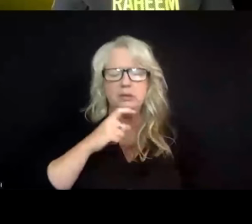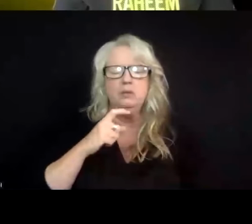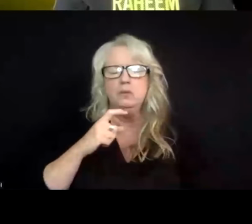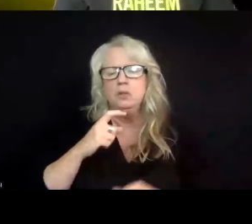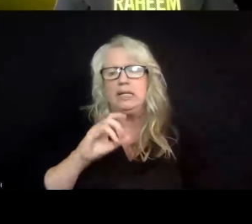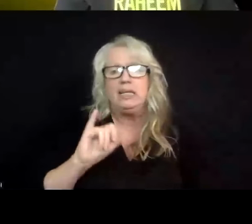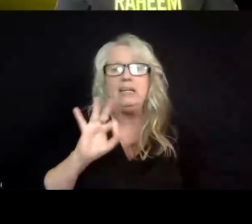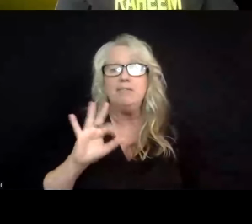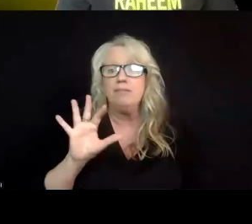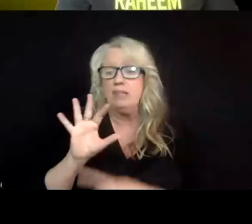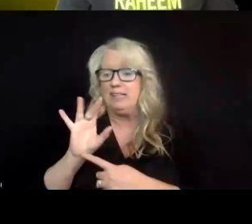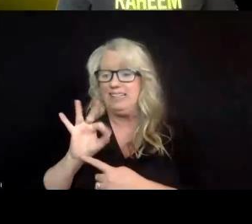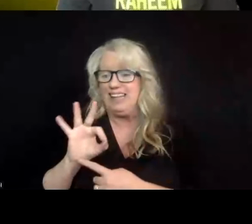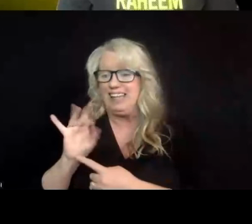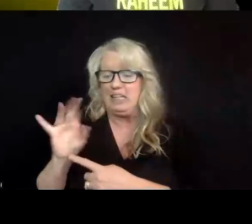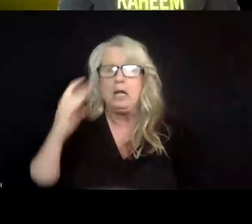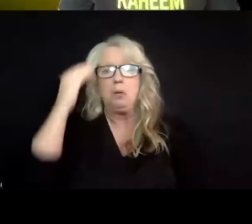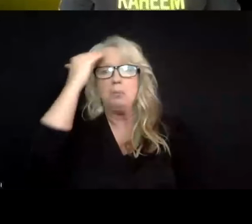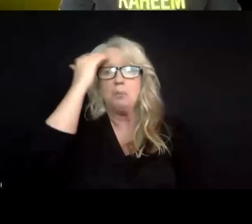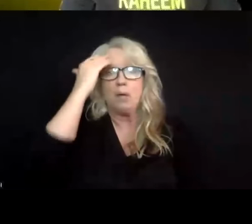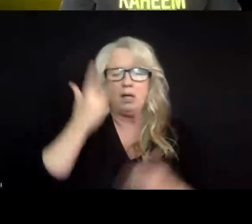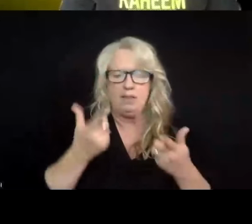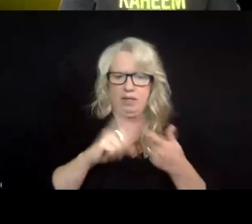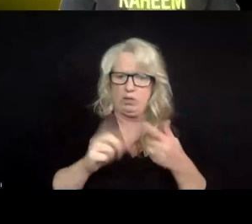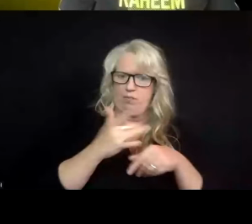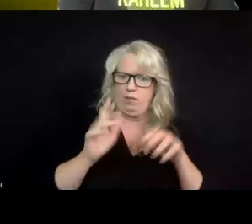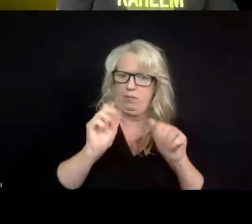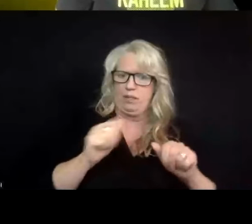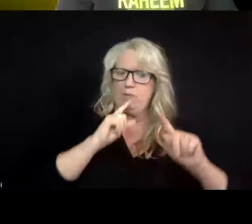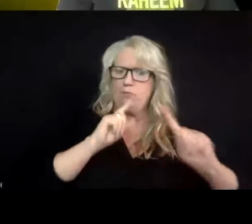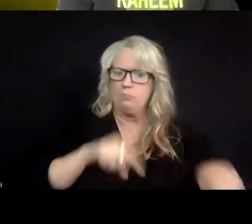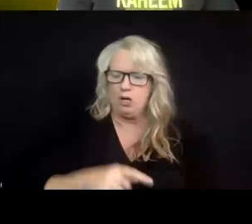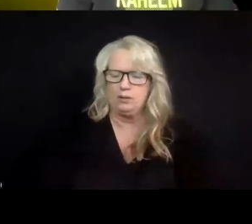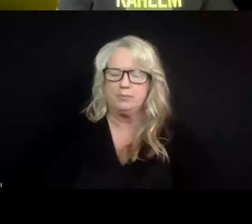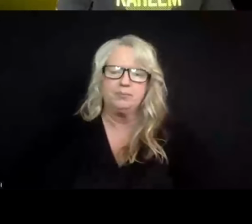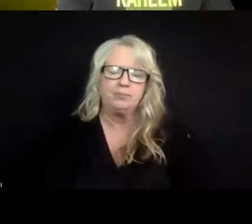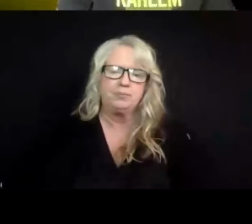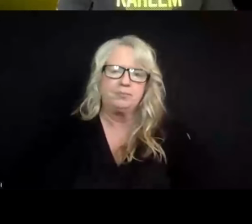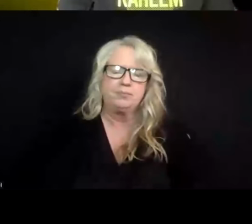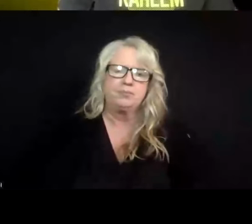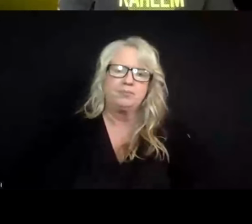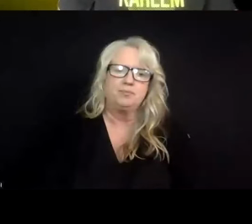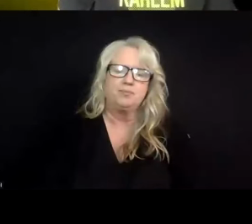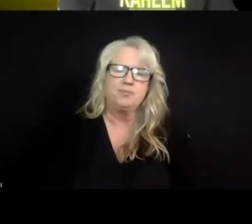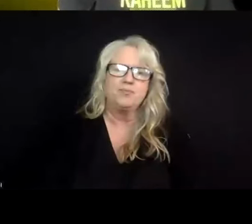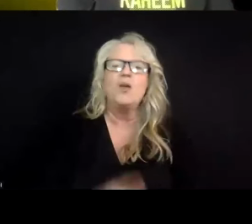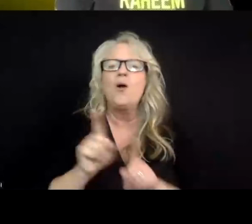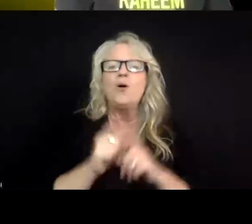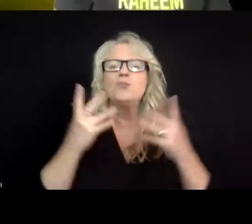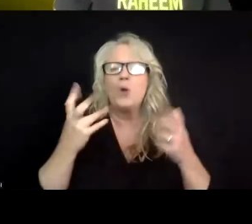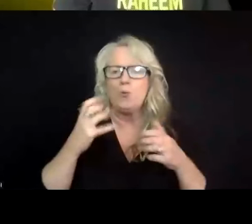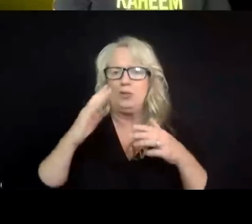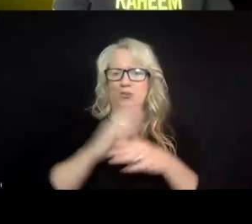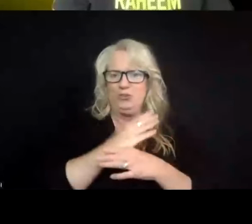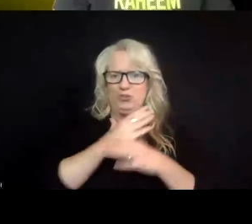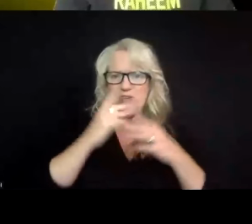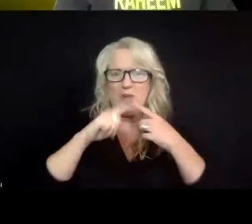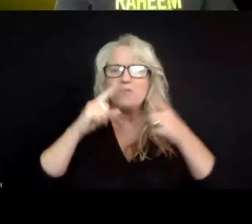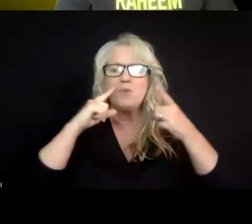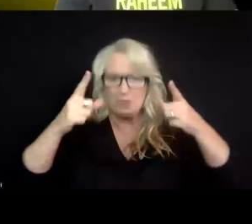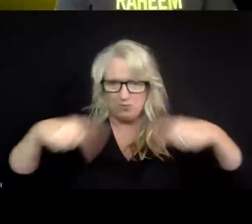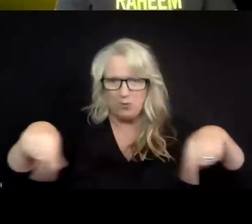a 988 center is aware that they are available to respond. And now I also want to share for the folks in this group who